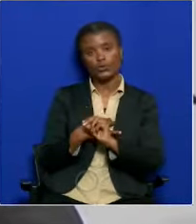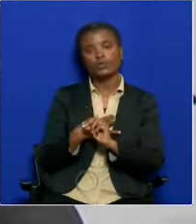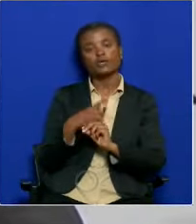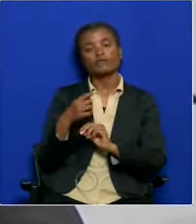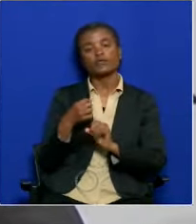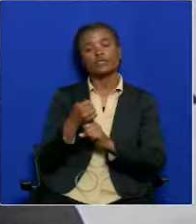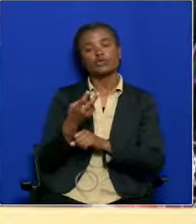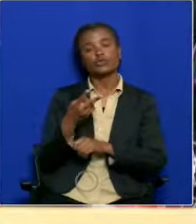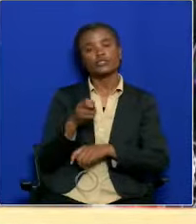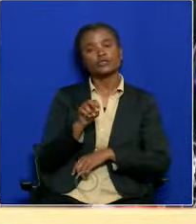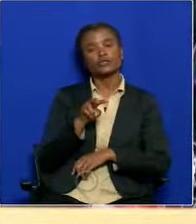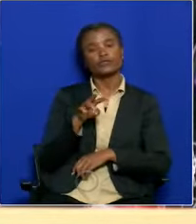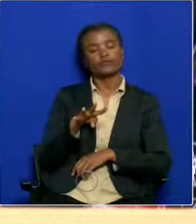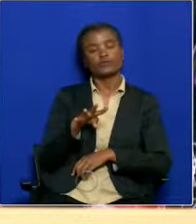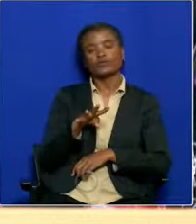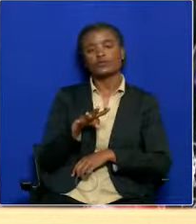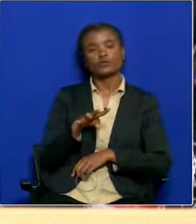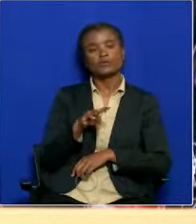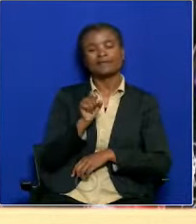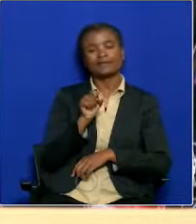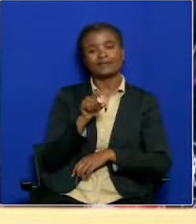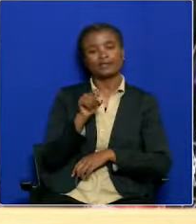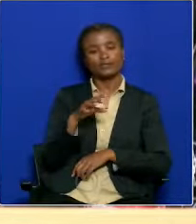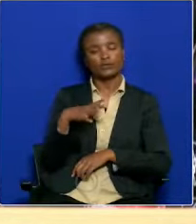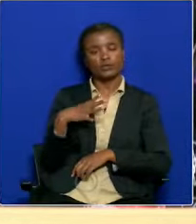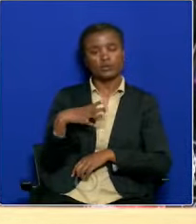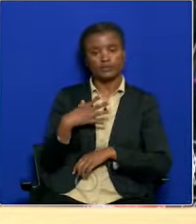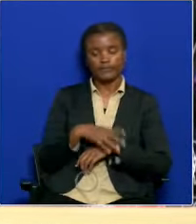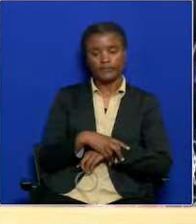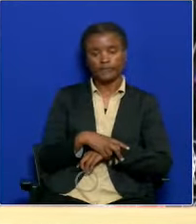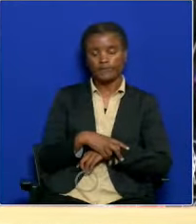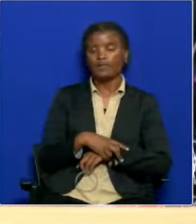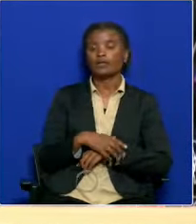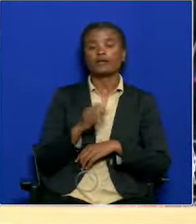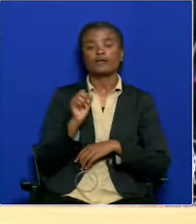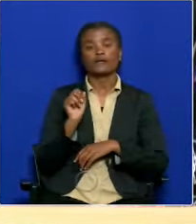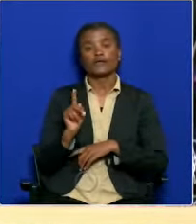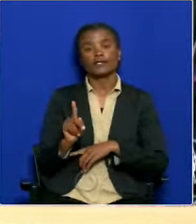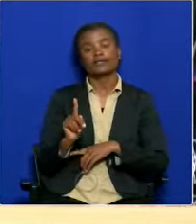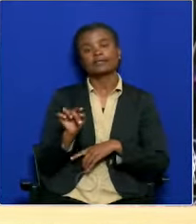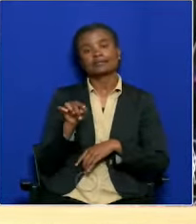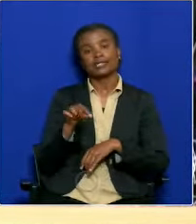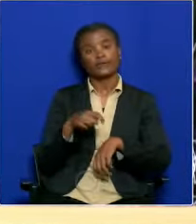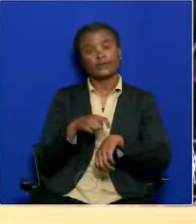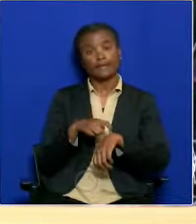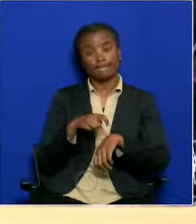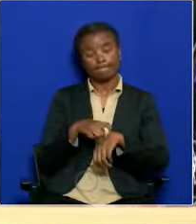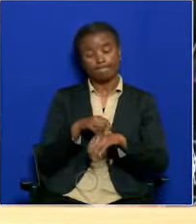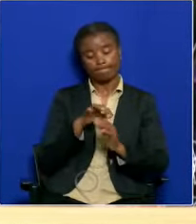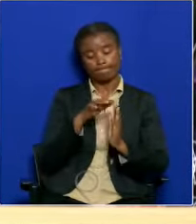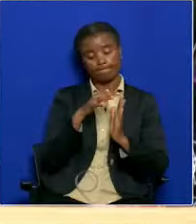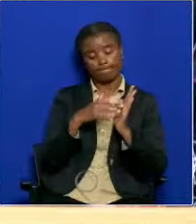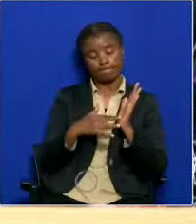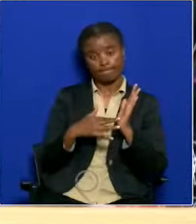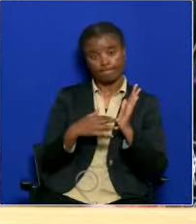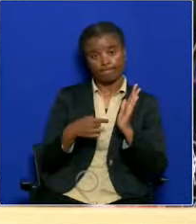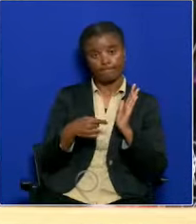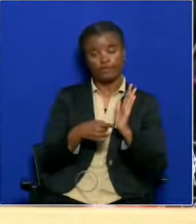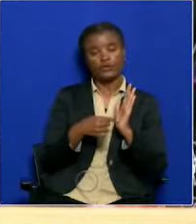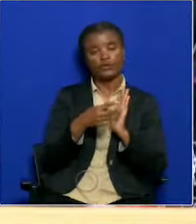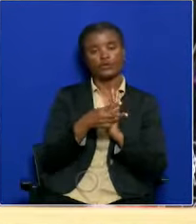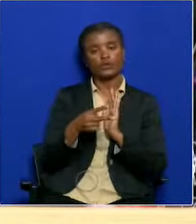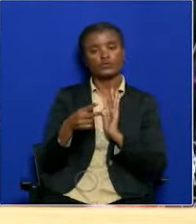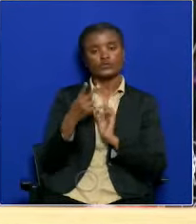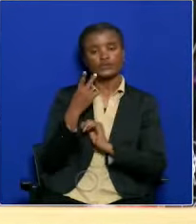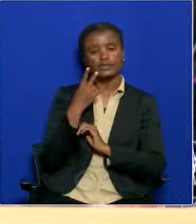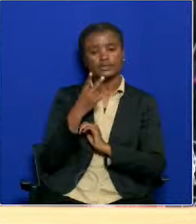one. All right, General, just on that timeline, let's also see what happens in